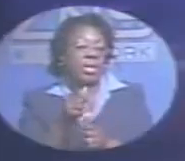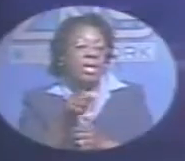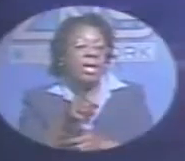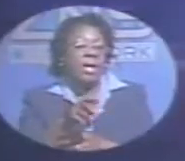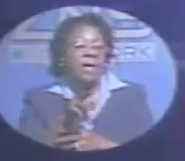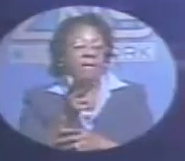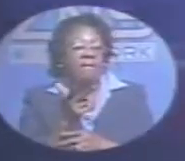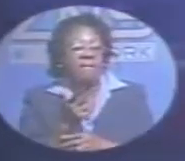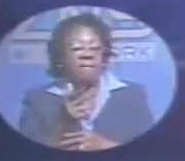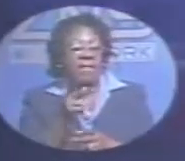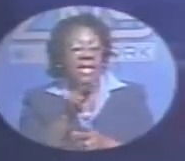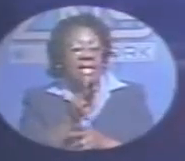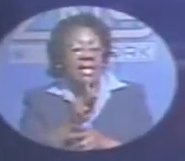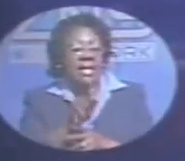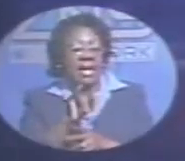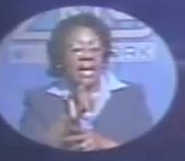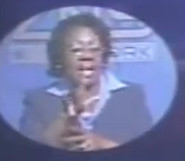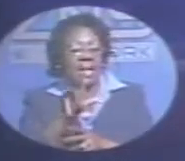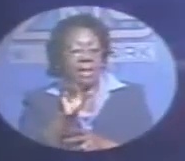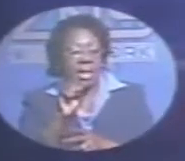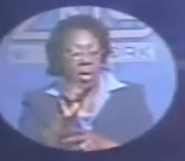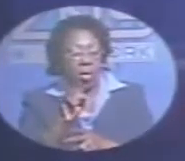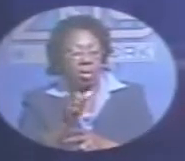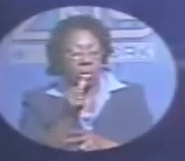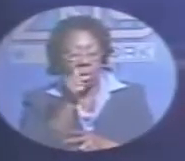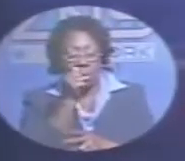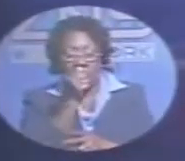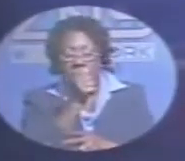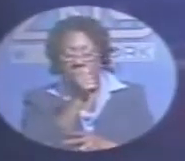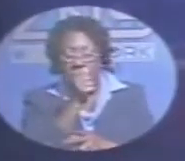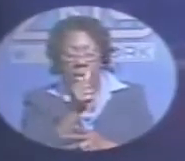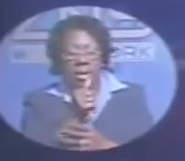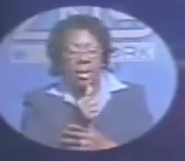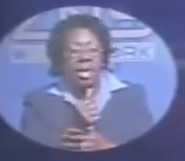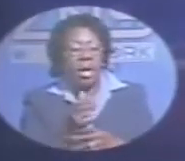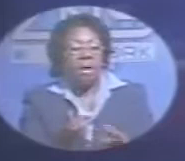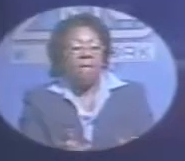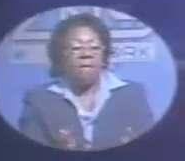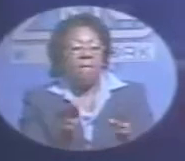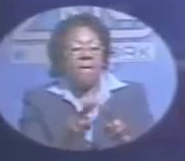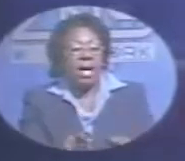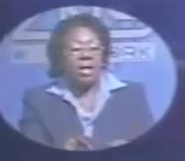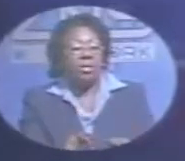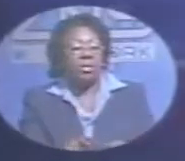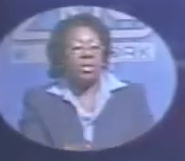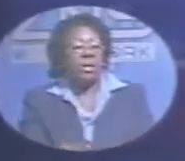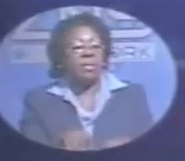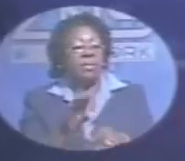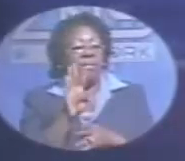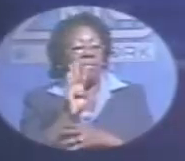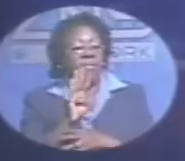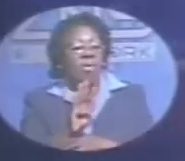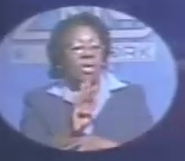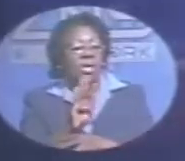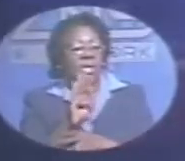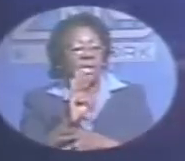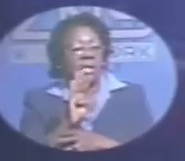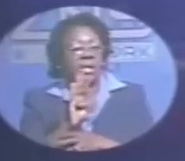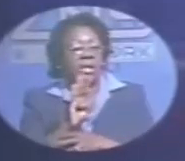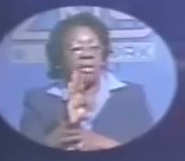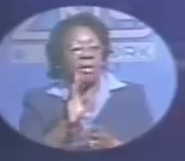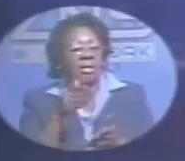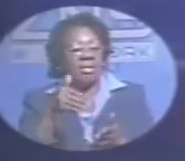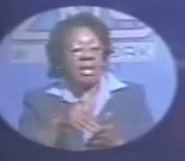15 kilos of suspected cocaine worth some $240,000 on the street. According to police, the arrest was made